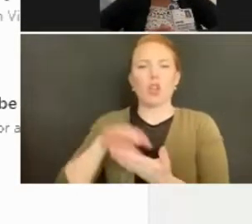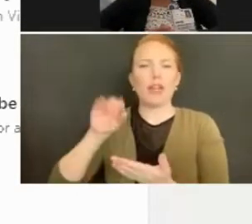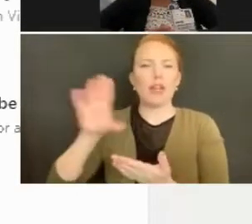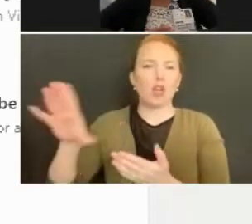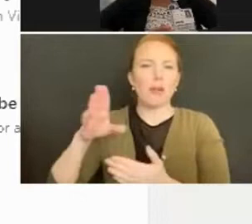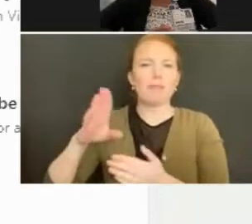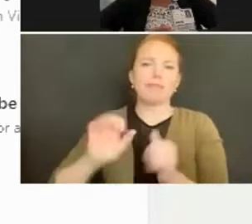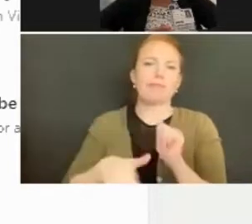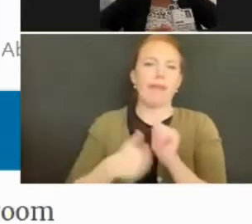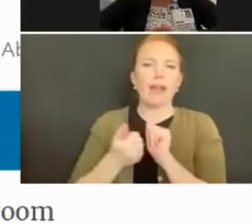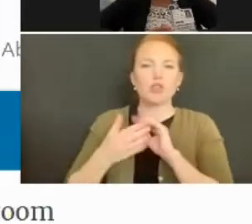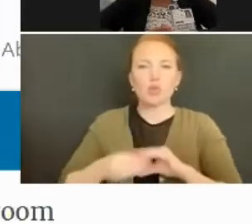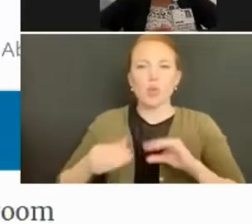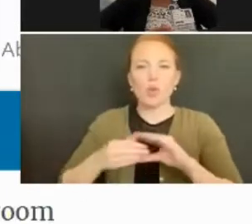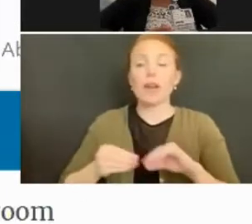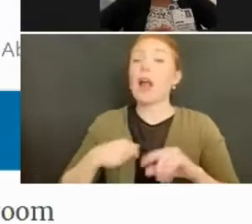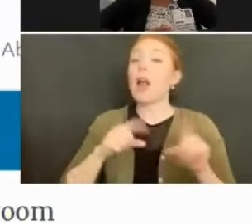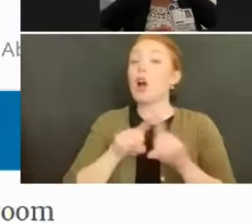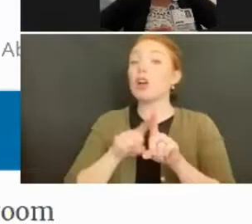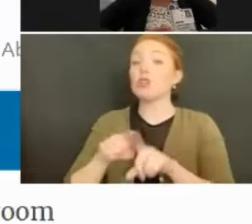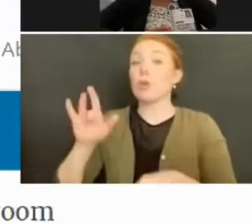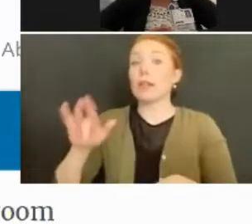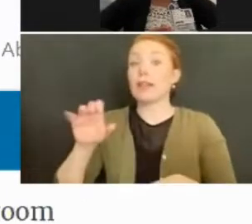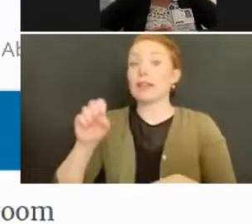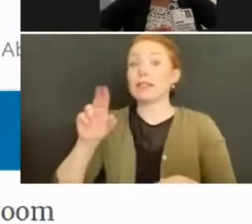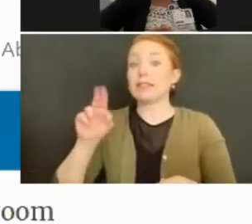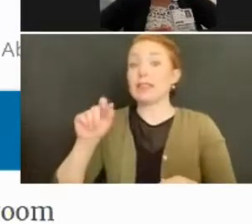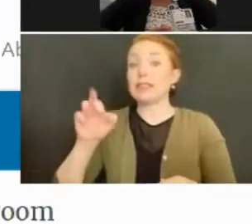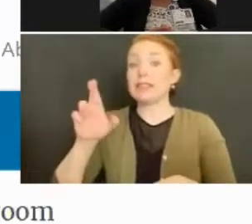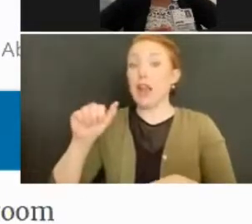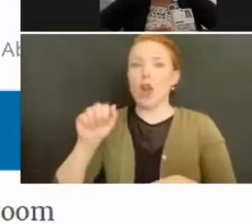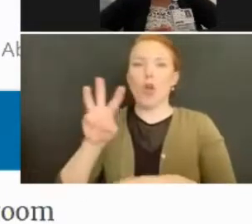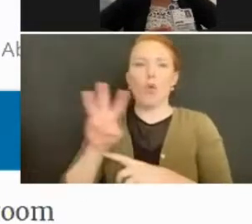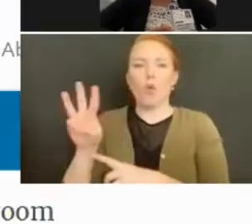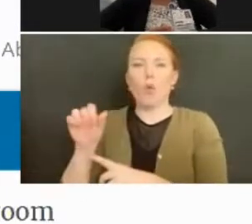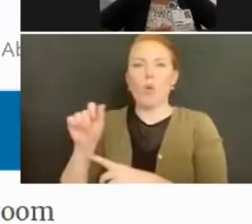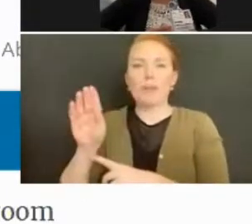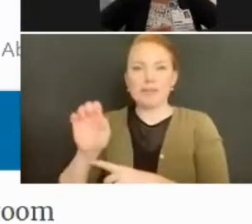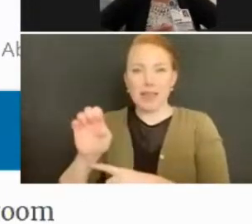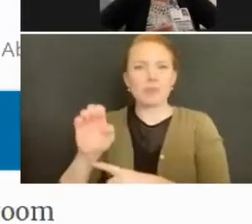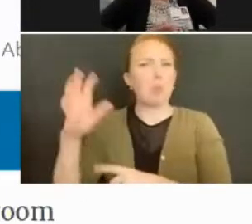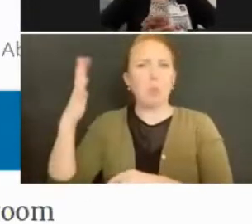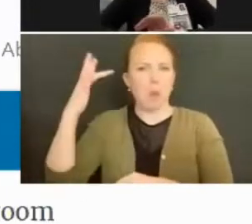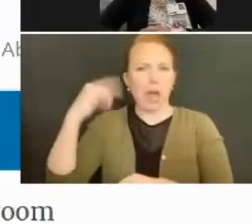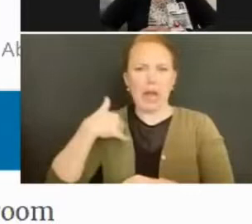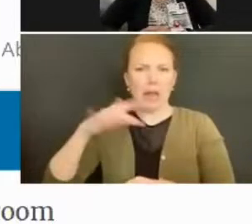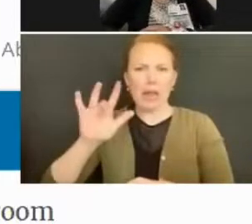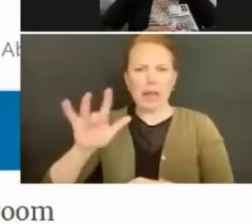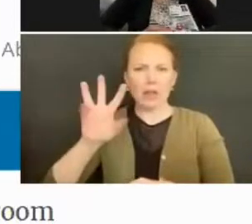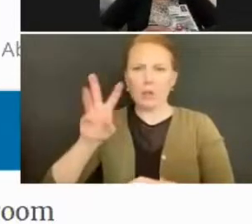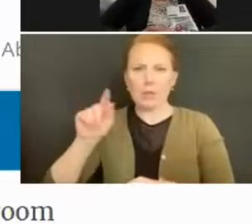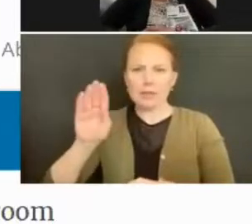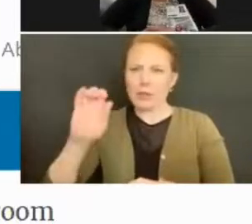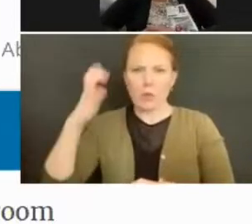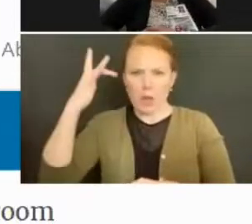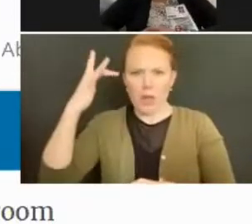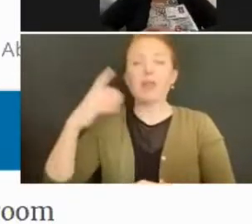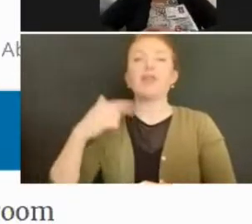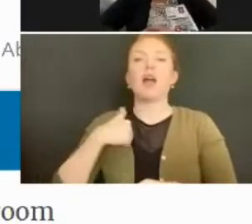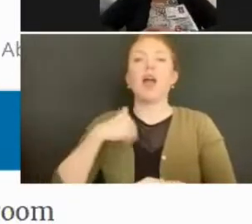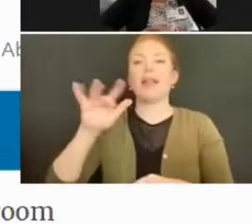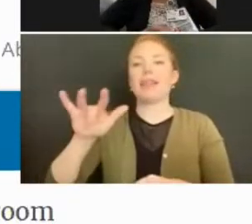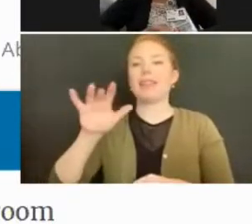the Centera Healthcare website. Now, why would I do that? What I did was I went to the